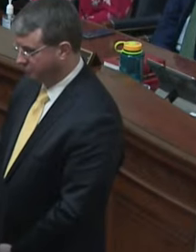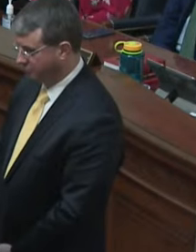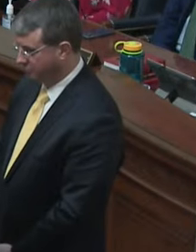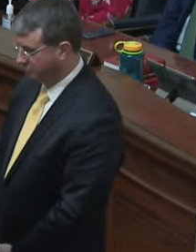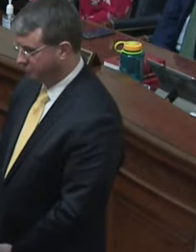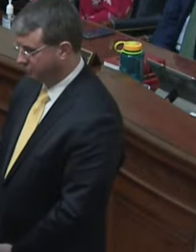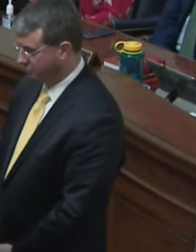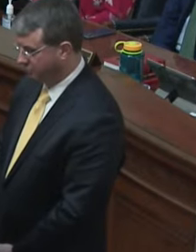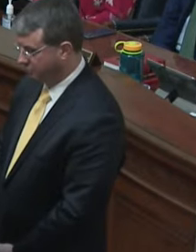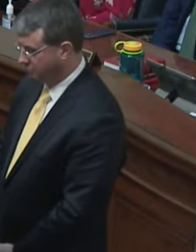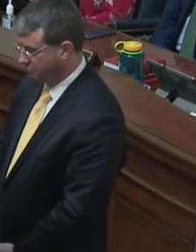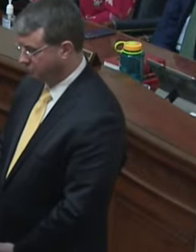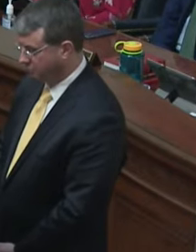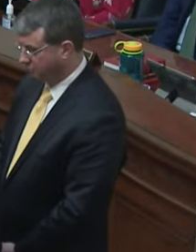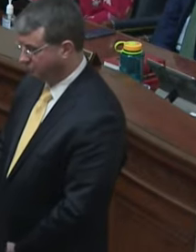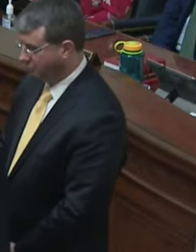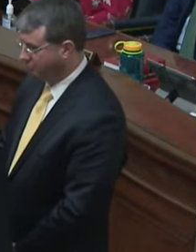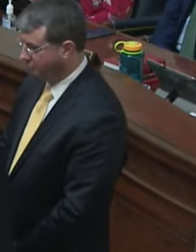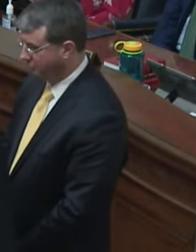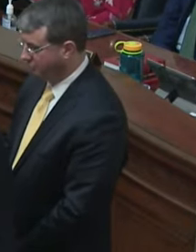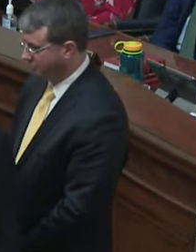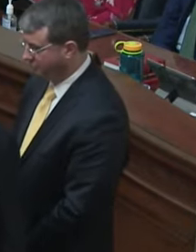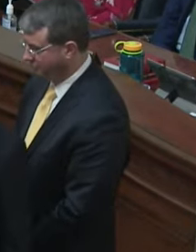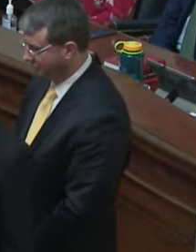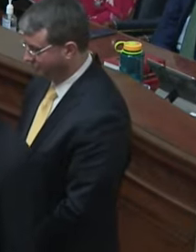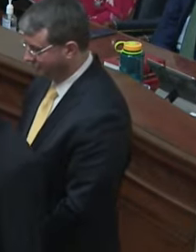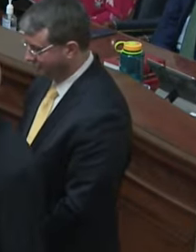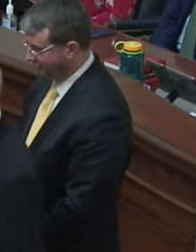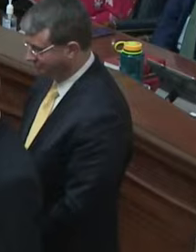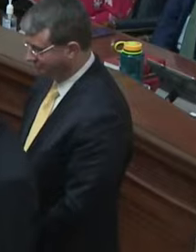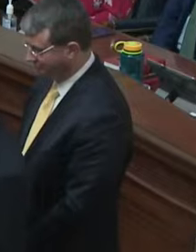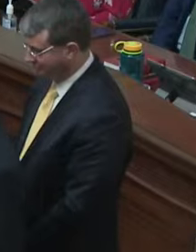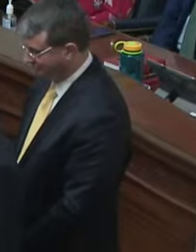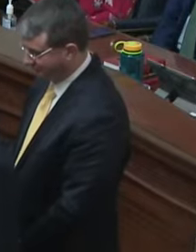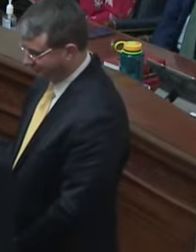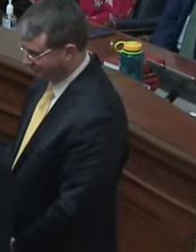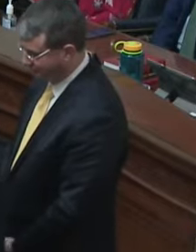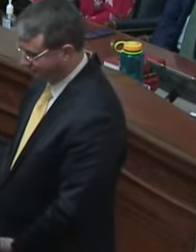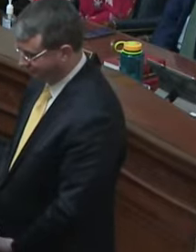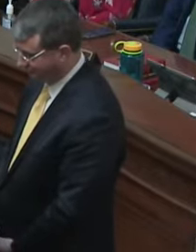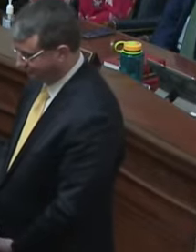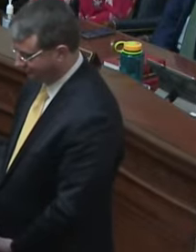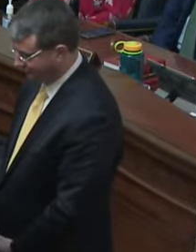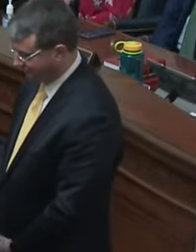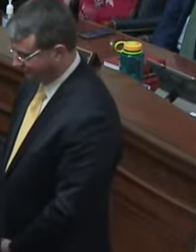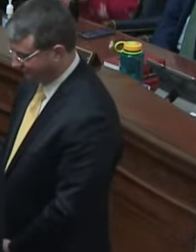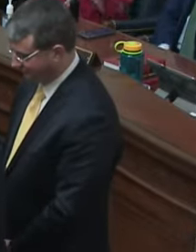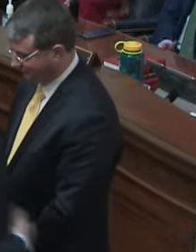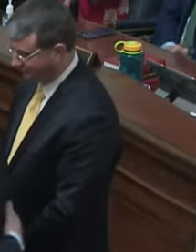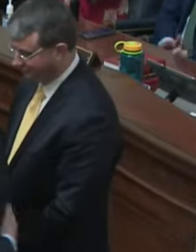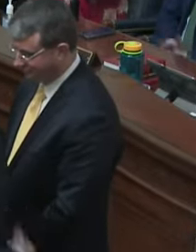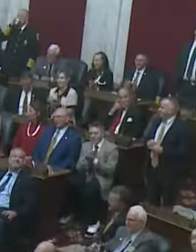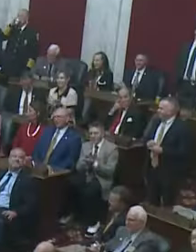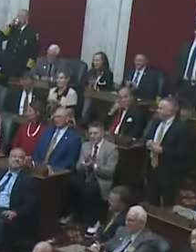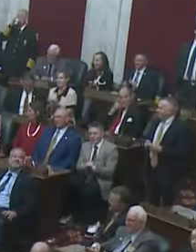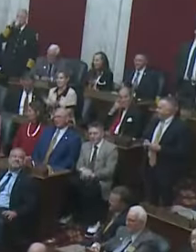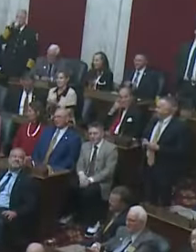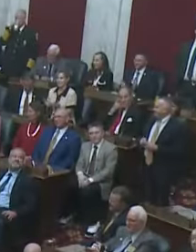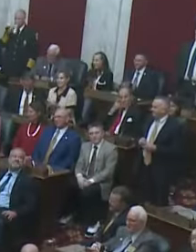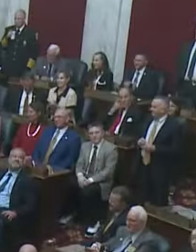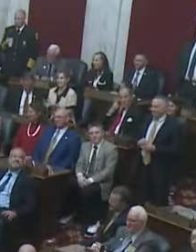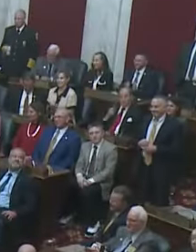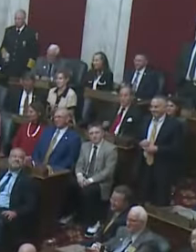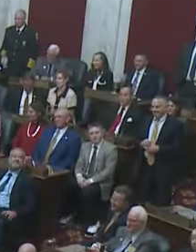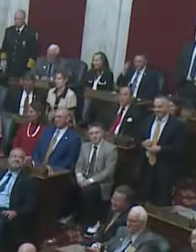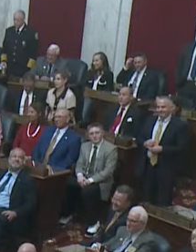be out of the corrections. We've had more than 250 hires recently. The Commissioner of Corrections